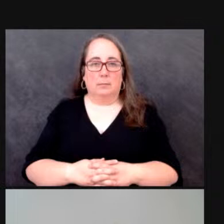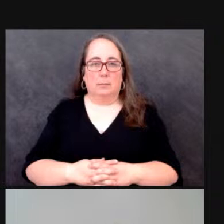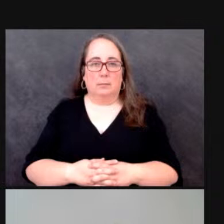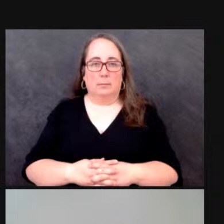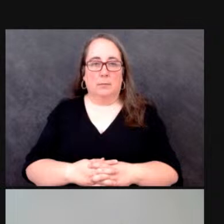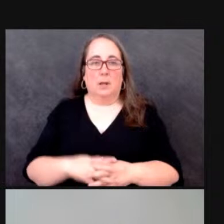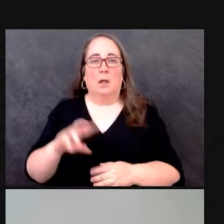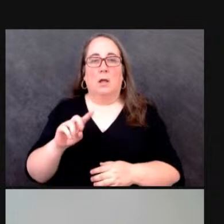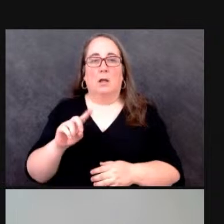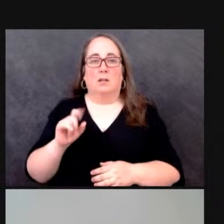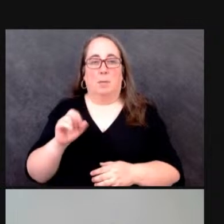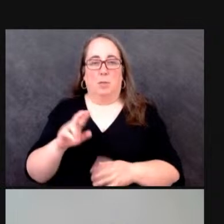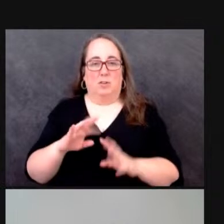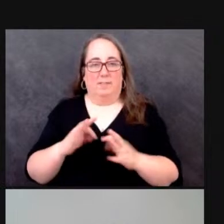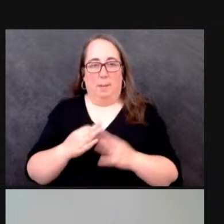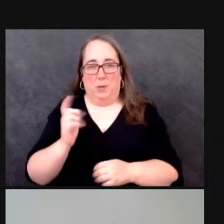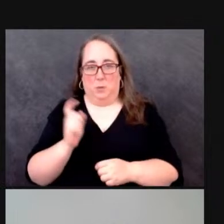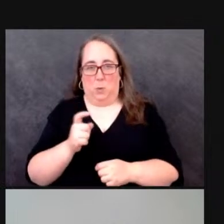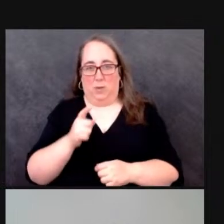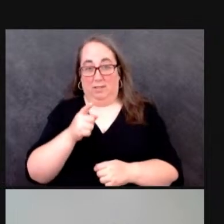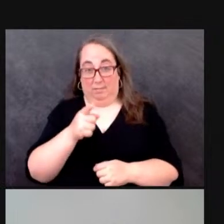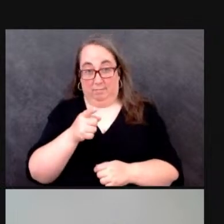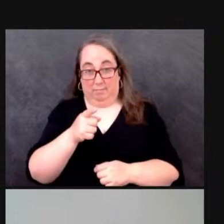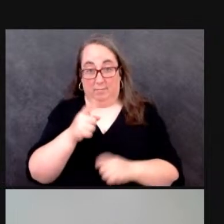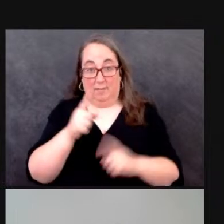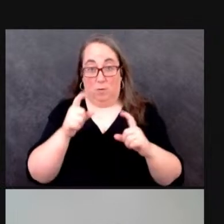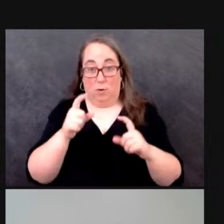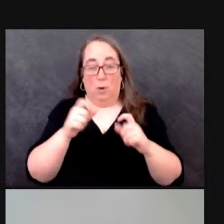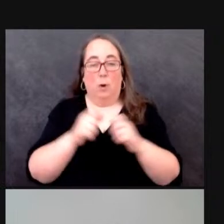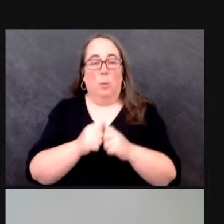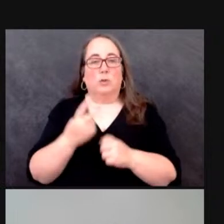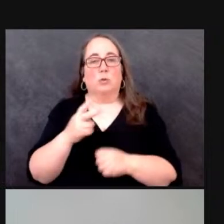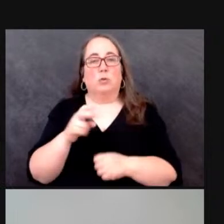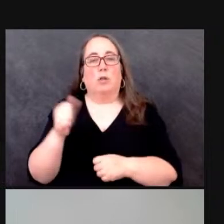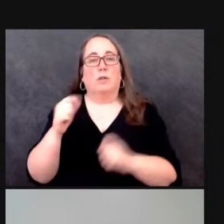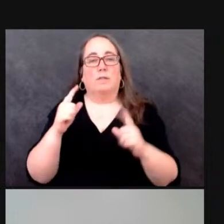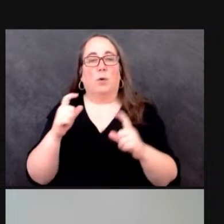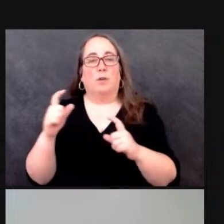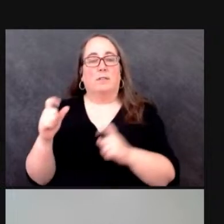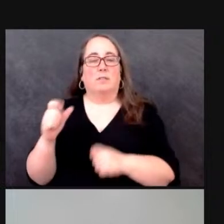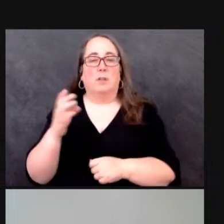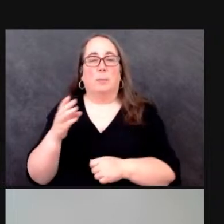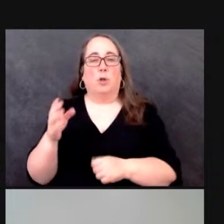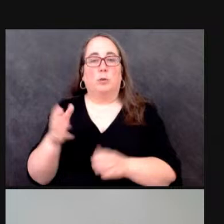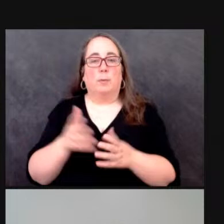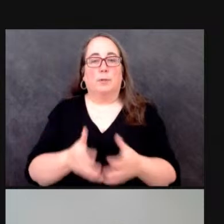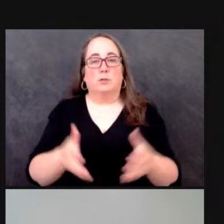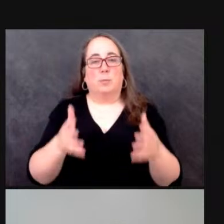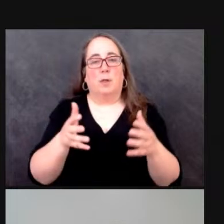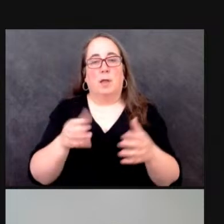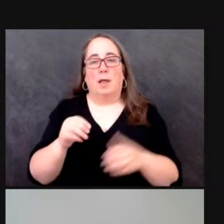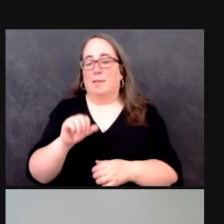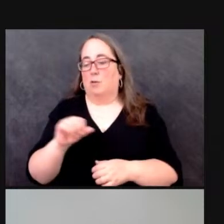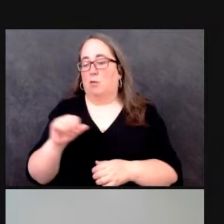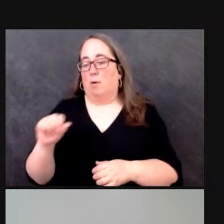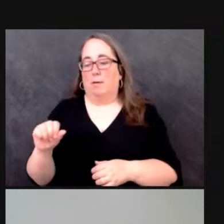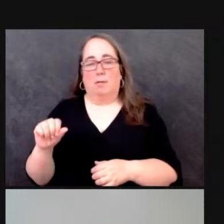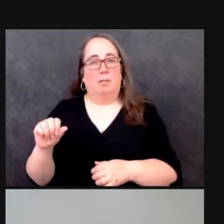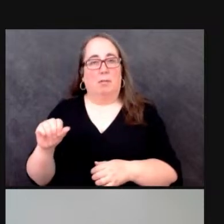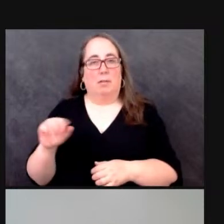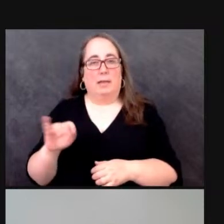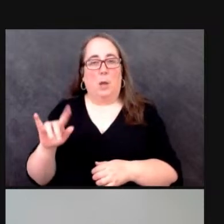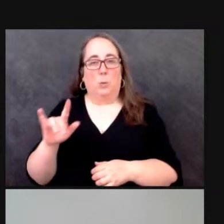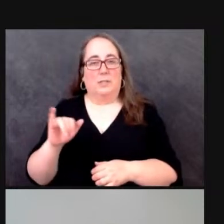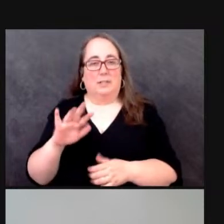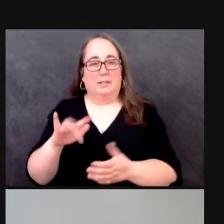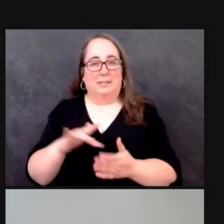Dumler's descendants donated this photograph along with 2 photographs of the Baltimore Punch Bowl and the Anne Arundel County centerpiece, which